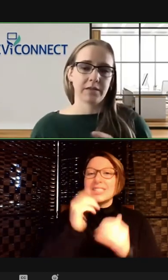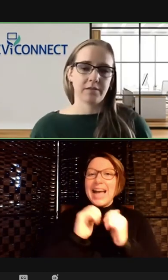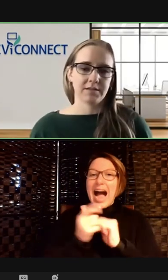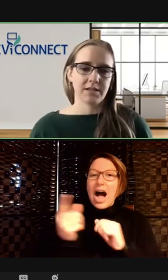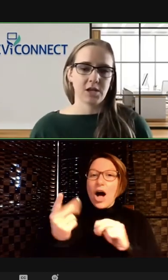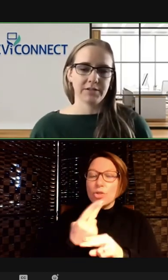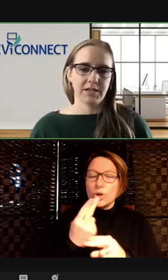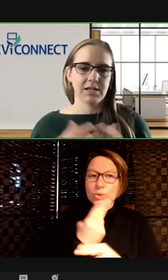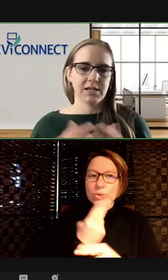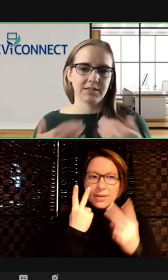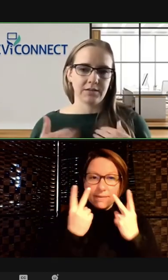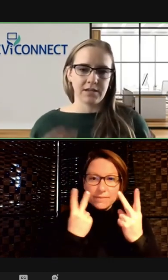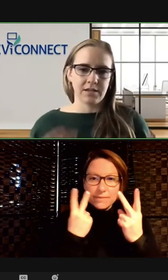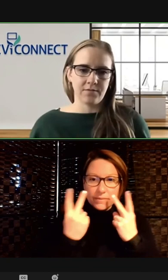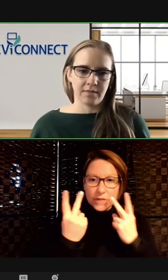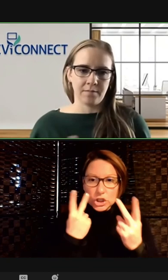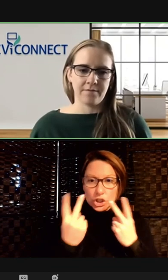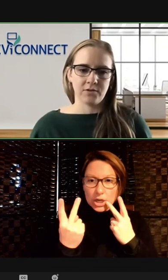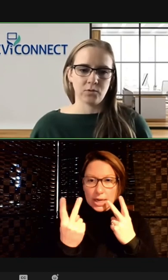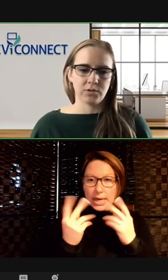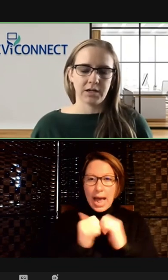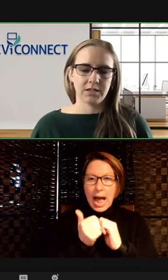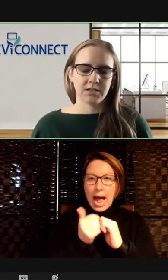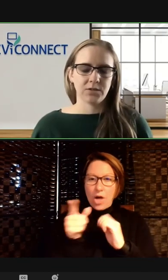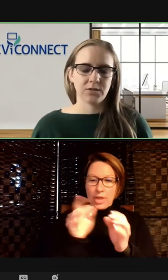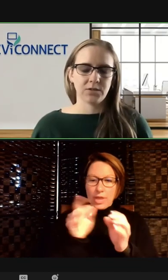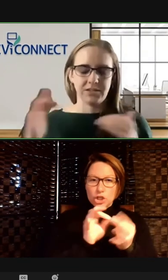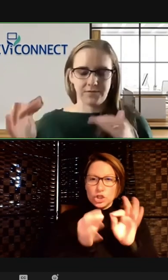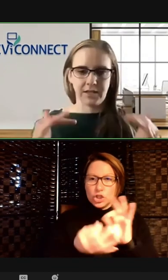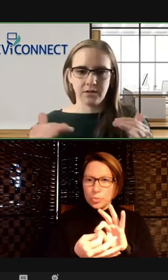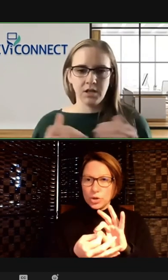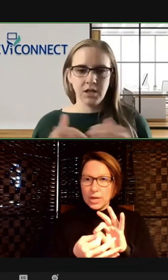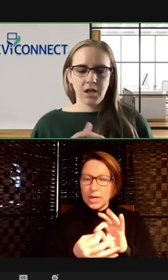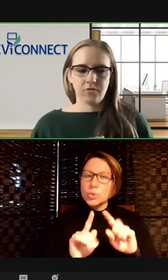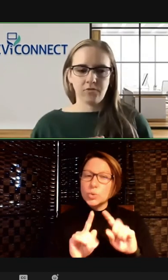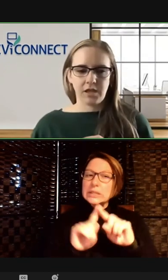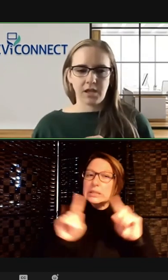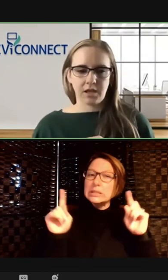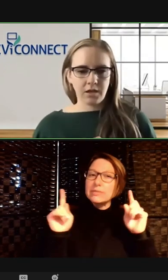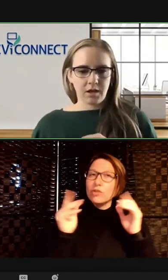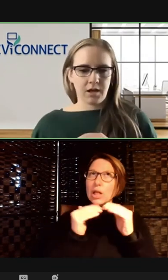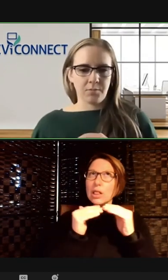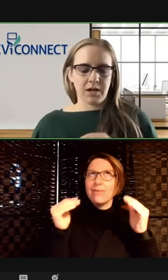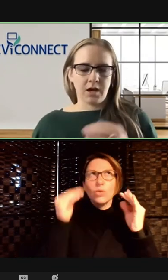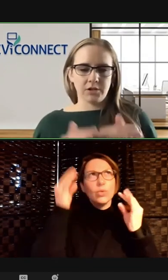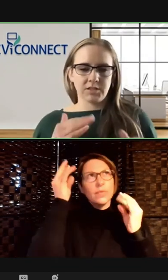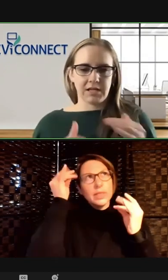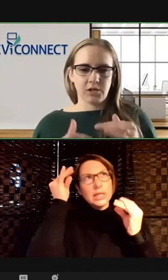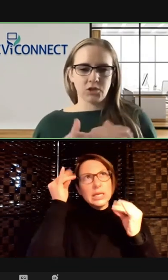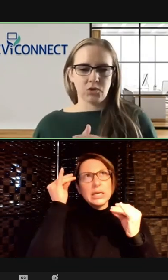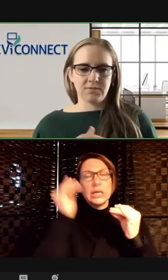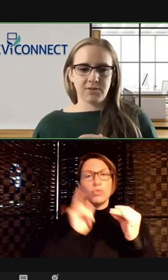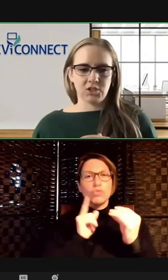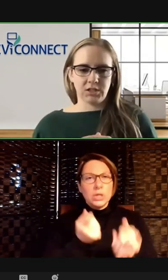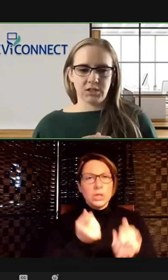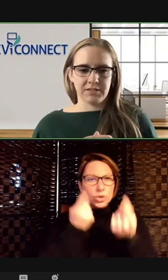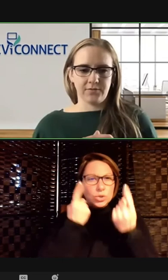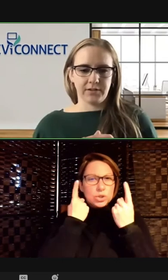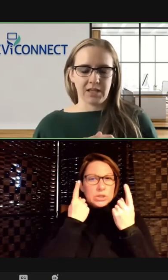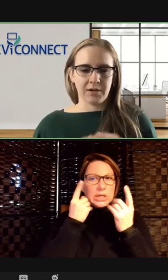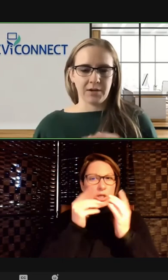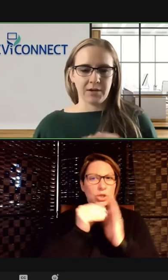they're interpreting the things that you're presenting instead of giving them that visual target. So it's just a different level of thinking and understanding your student's